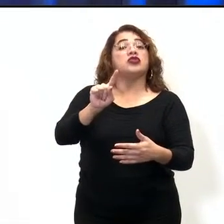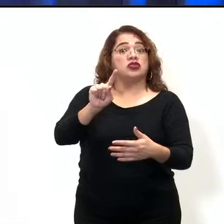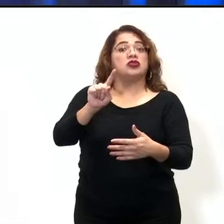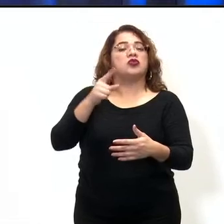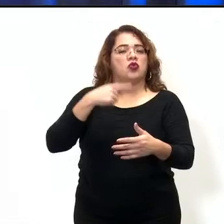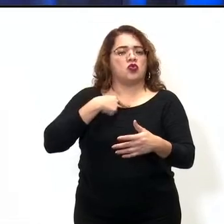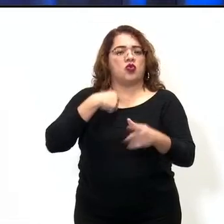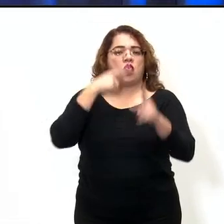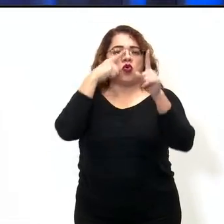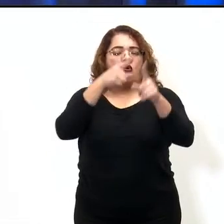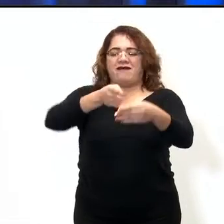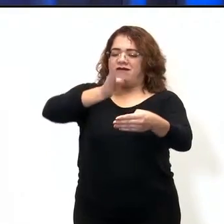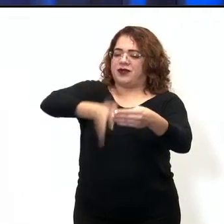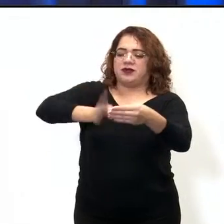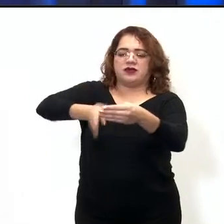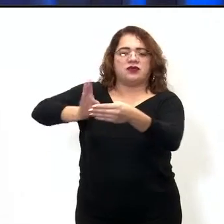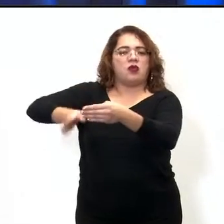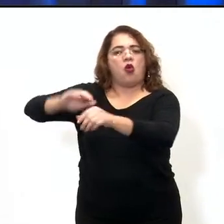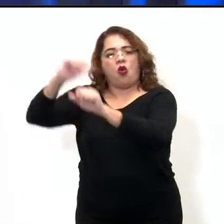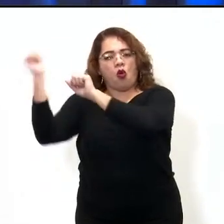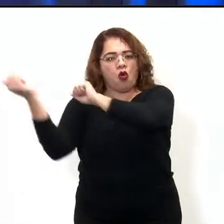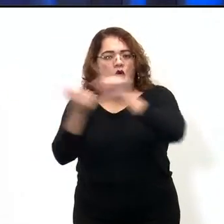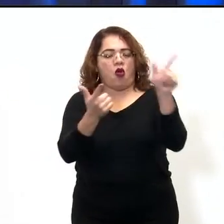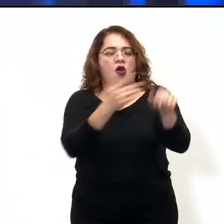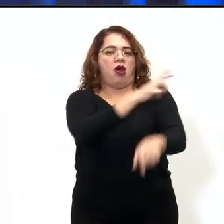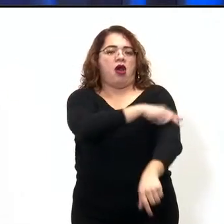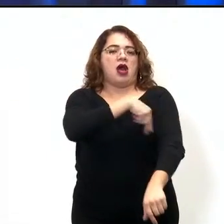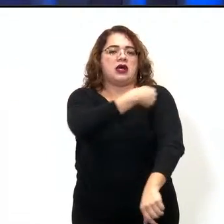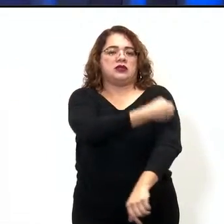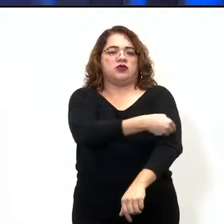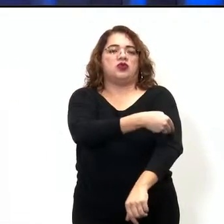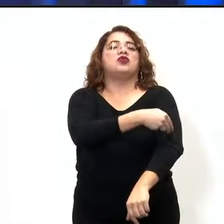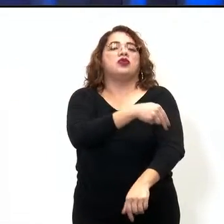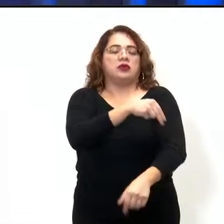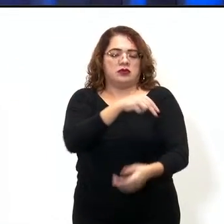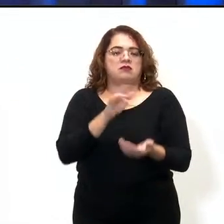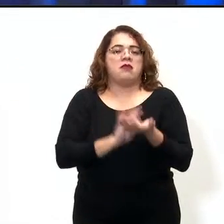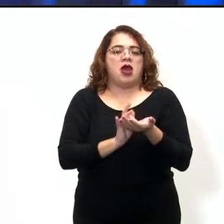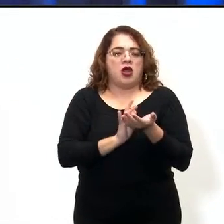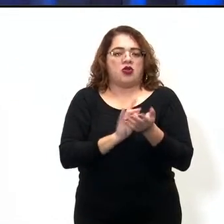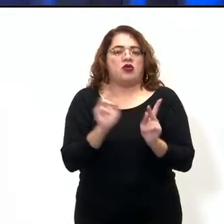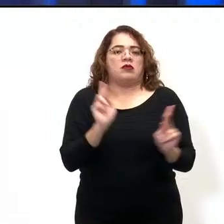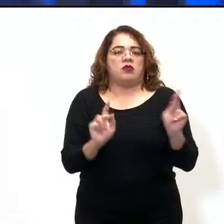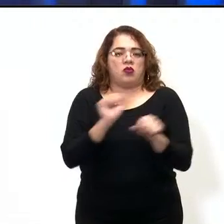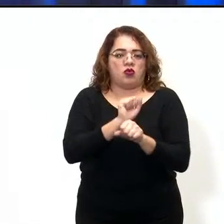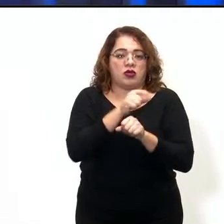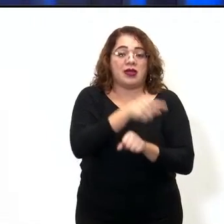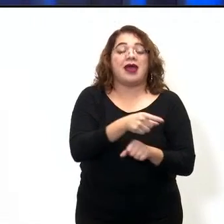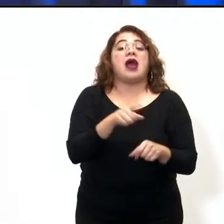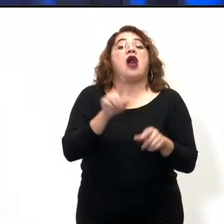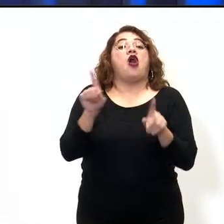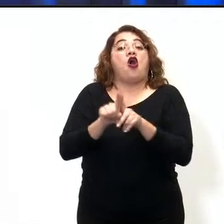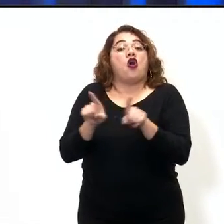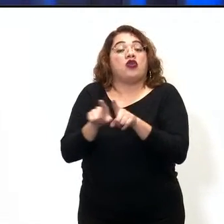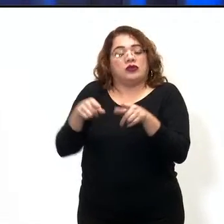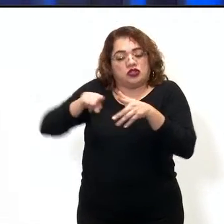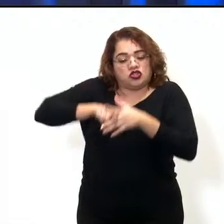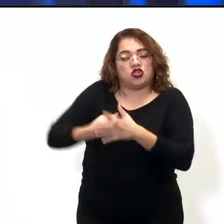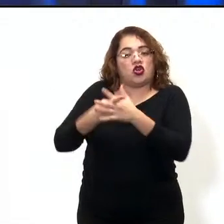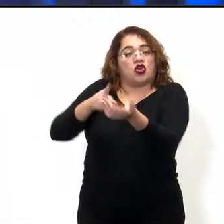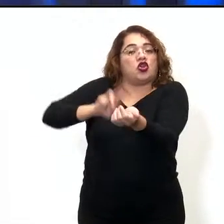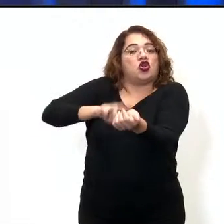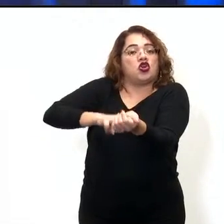of our hospital medical personnel, and we will have started all of our nursing facilities and our